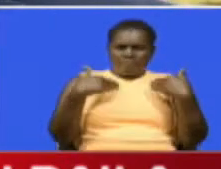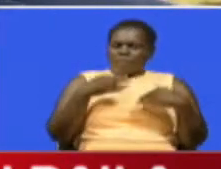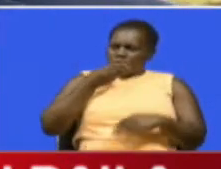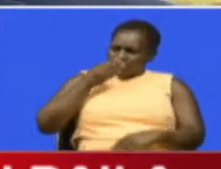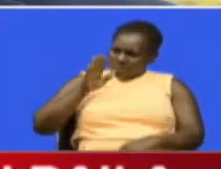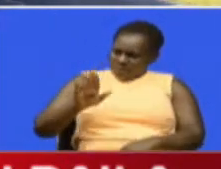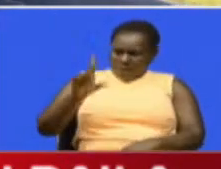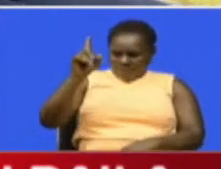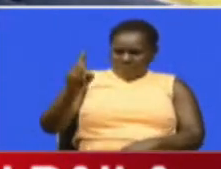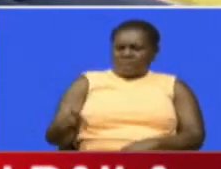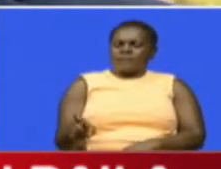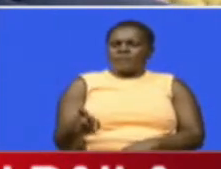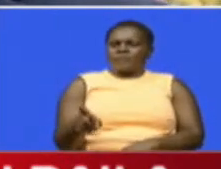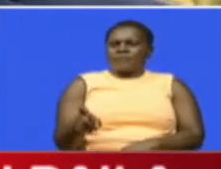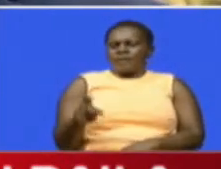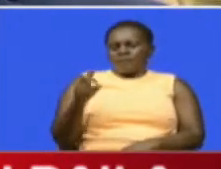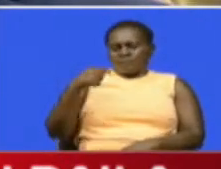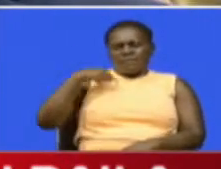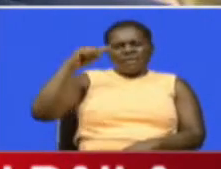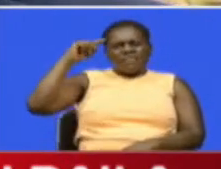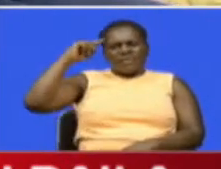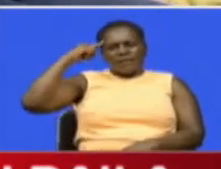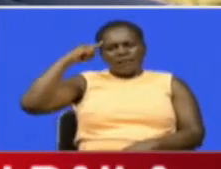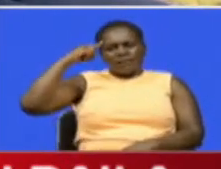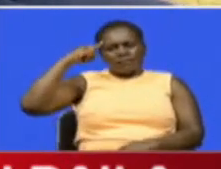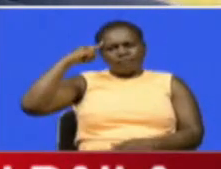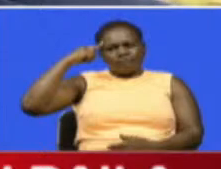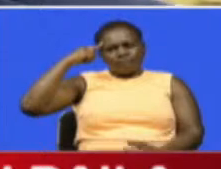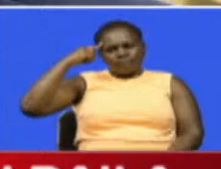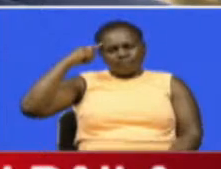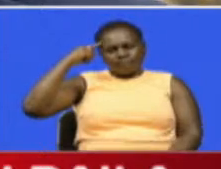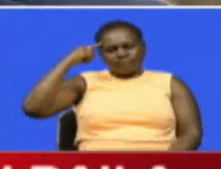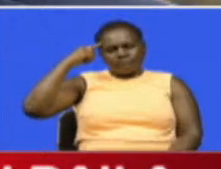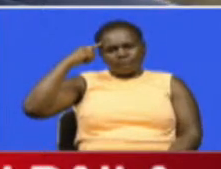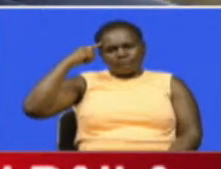answer. My view is that